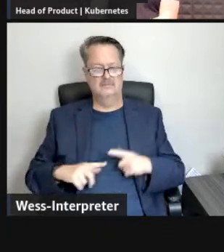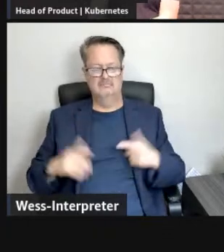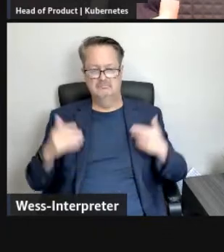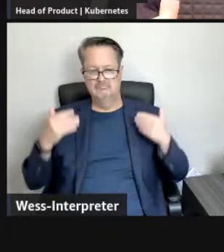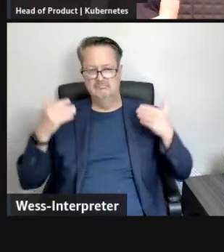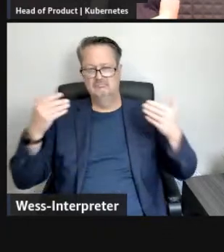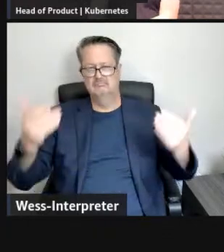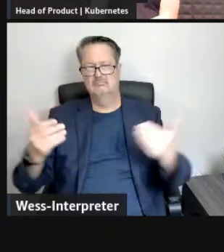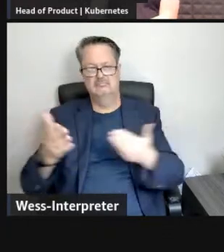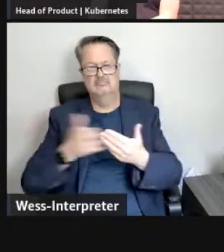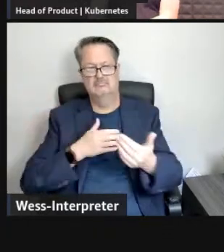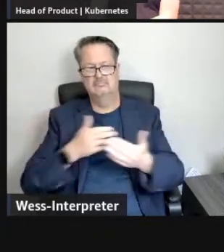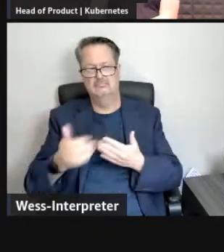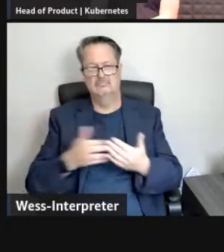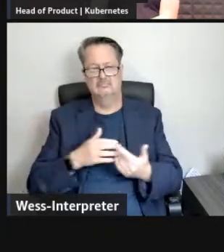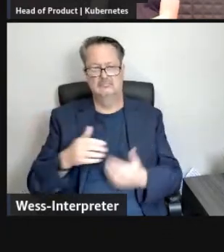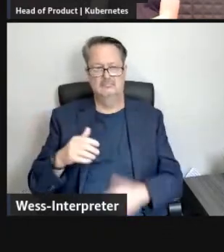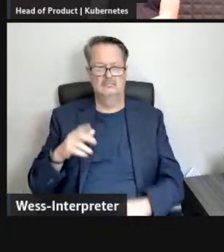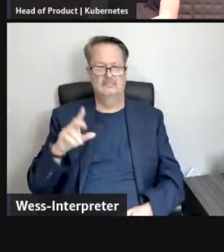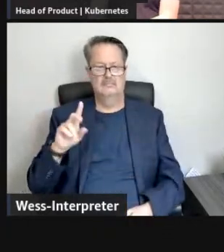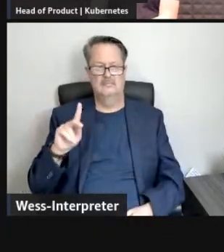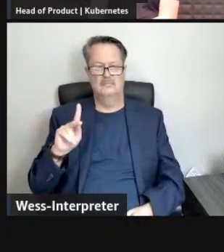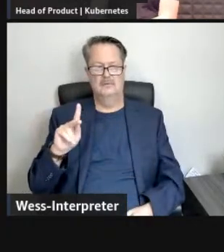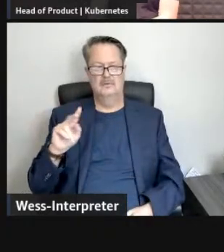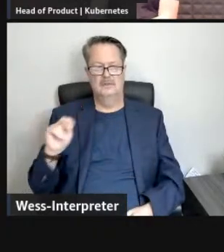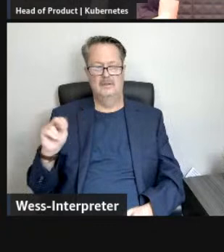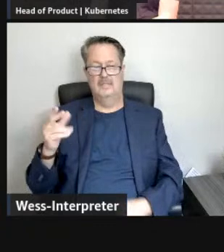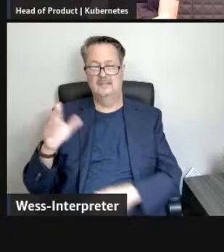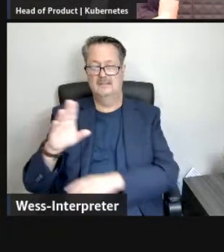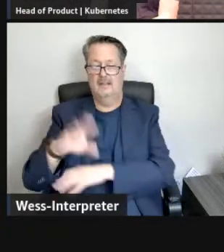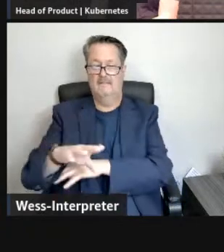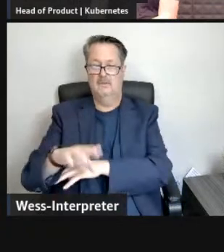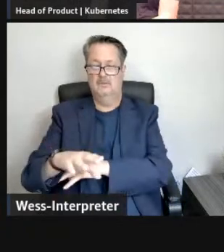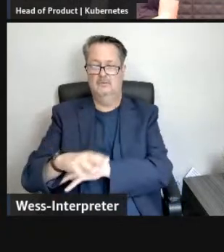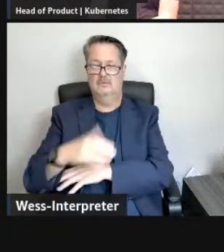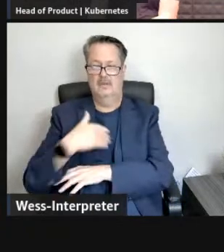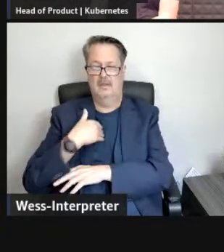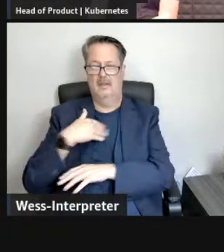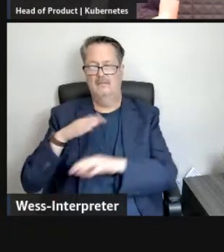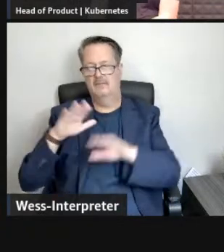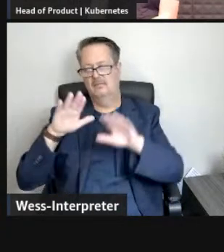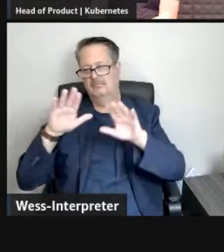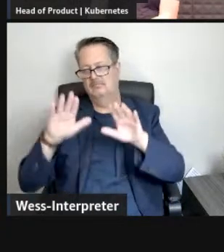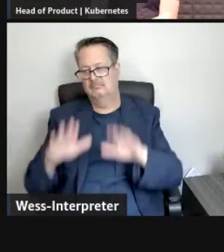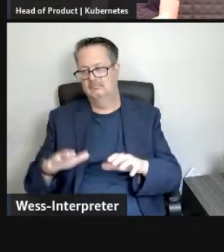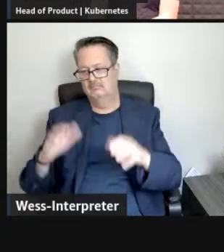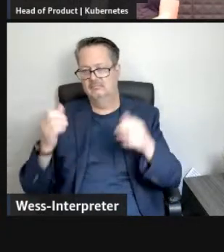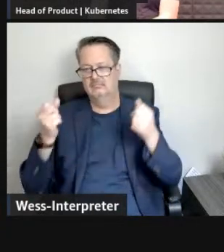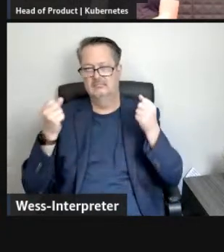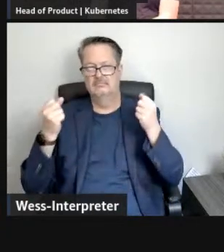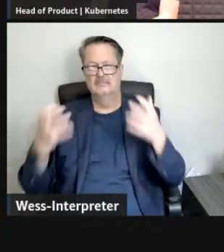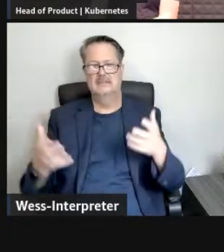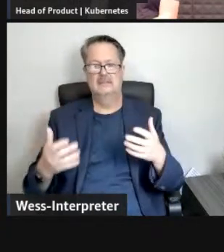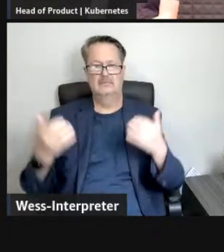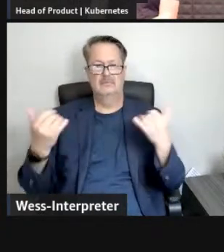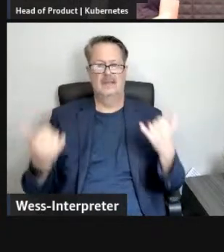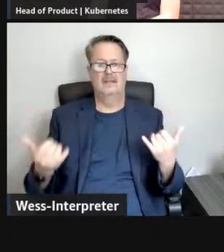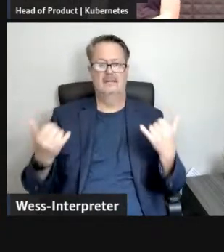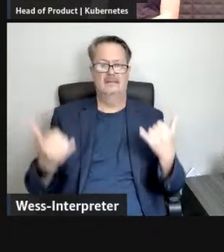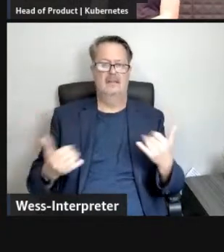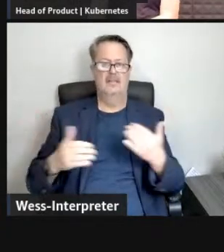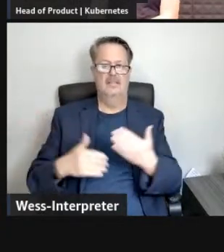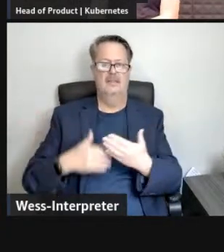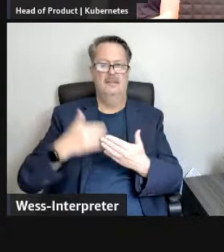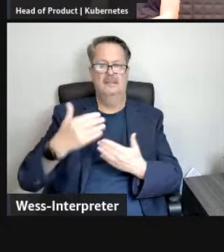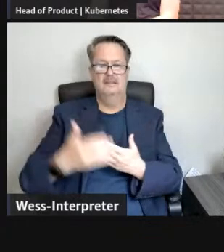Kubernetes. Coming up this afternoon, we have a number of great sessions. Kicking off right now, the next session up, we're going to be